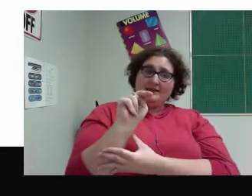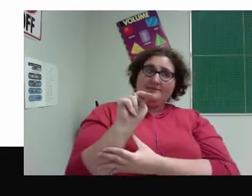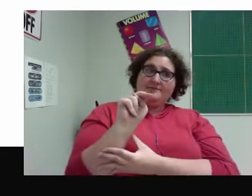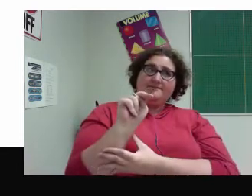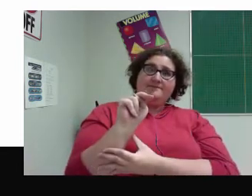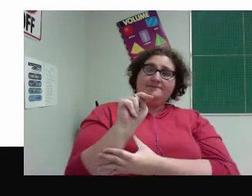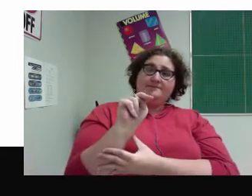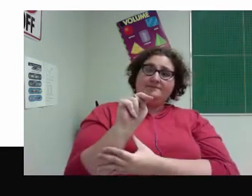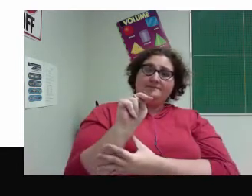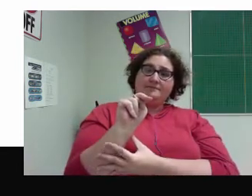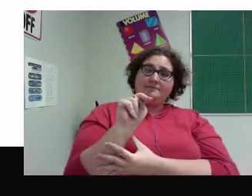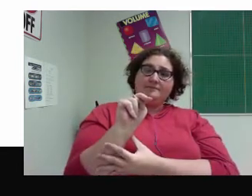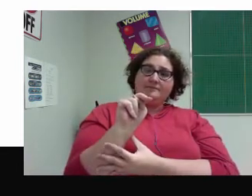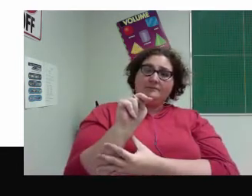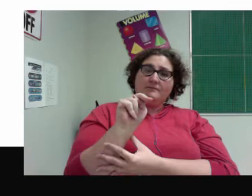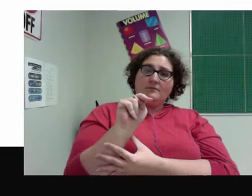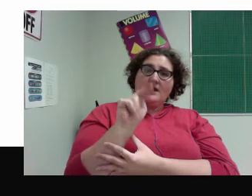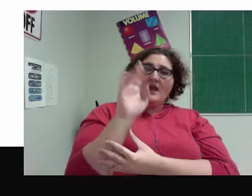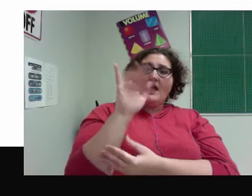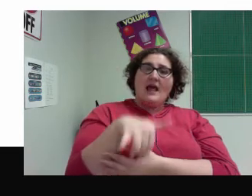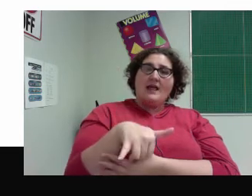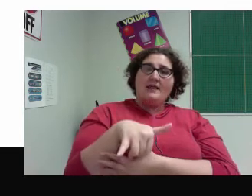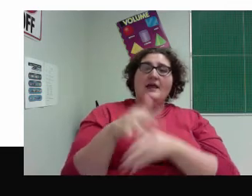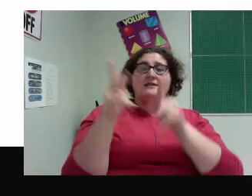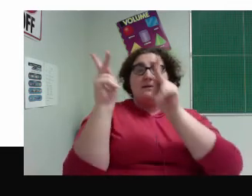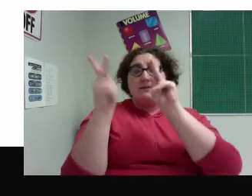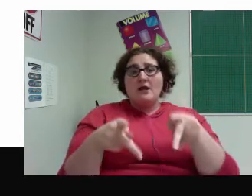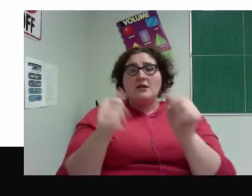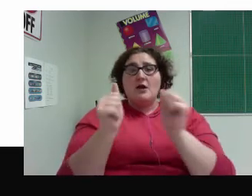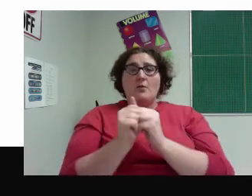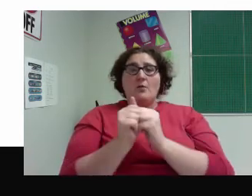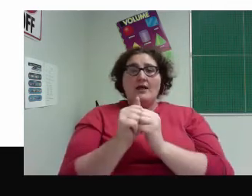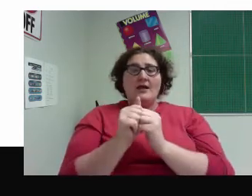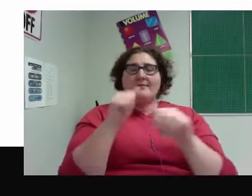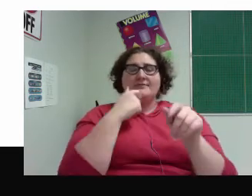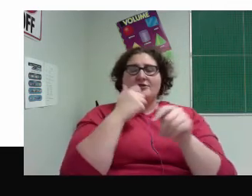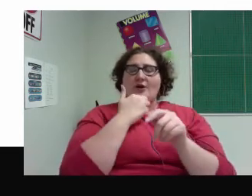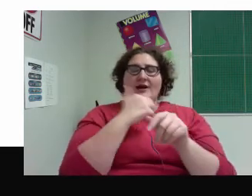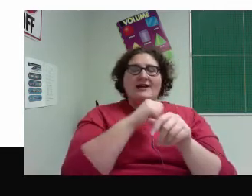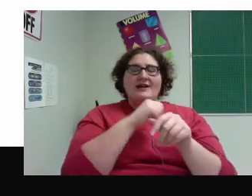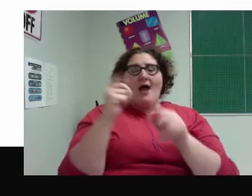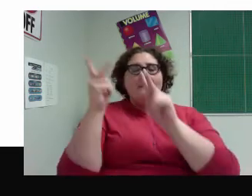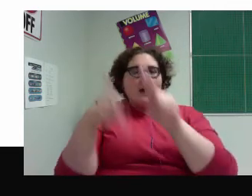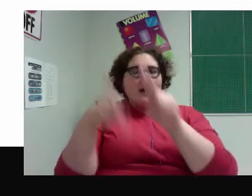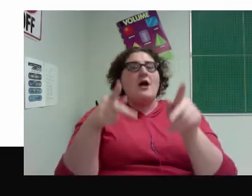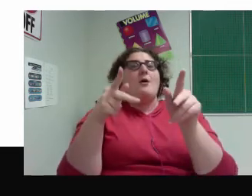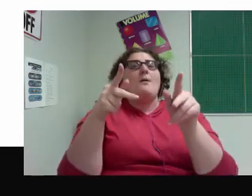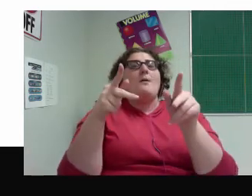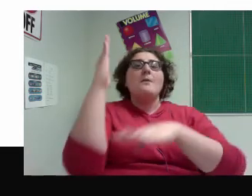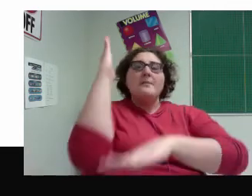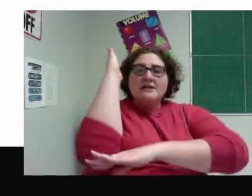and it's parallel to line L, sorry, not parallel, perpendicular to line L,